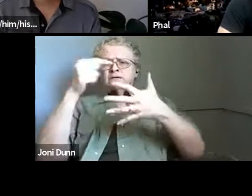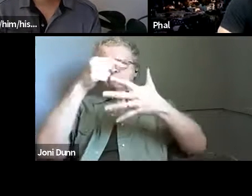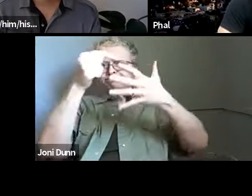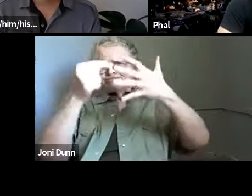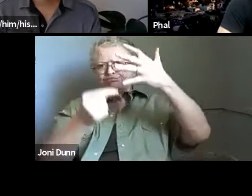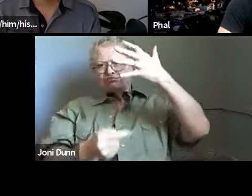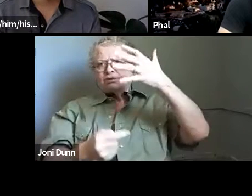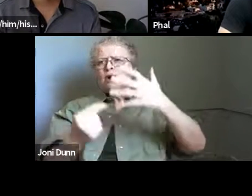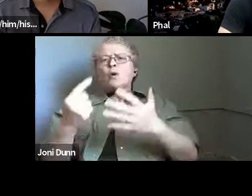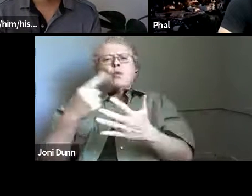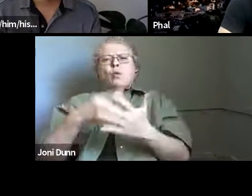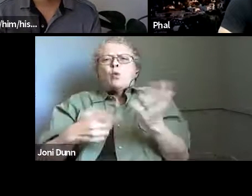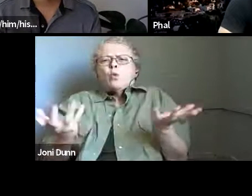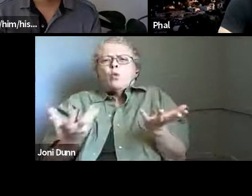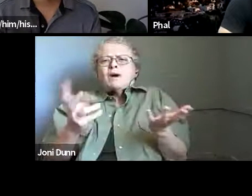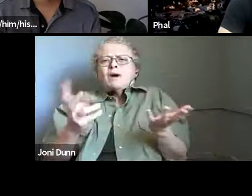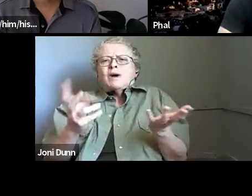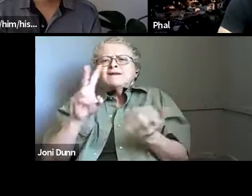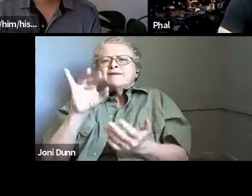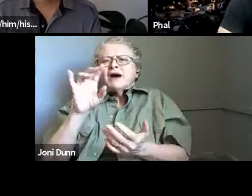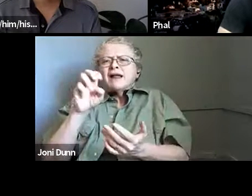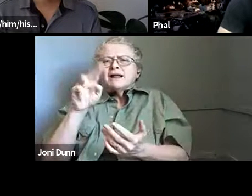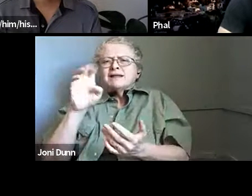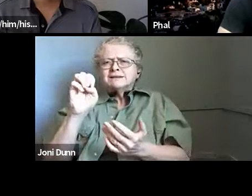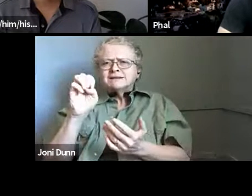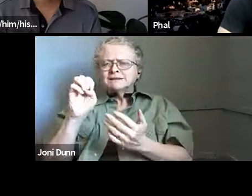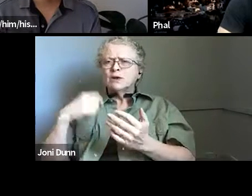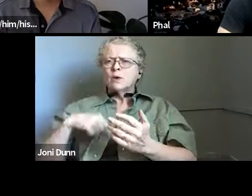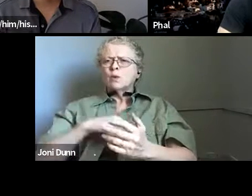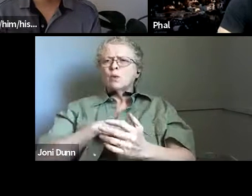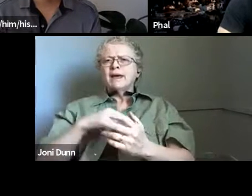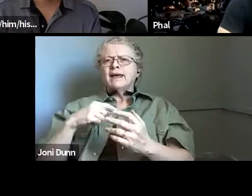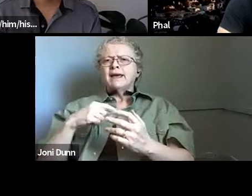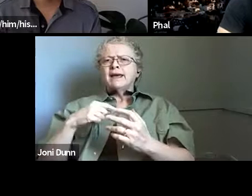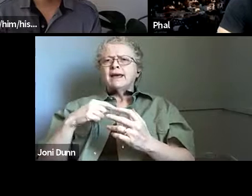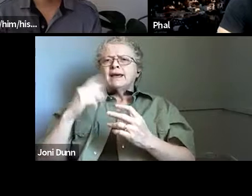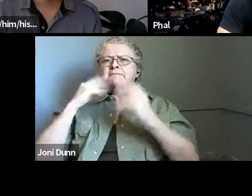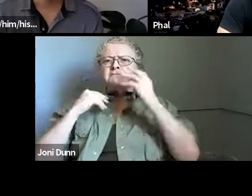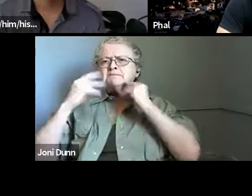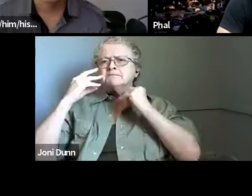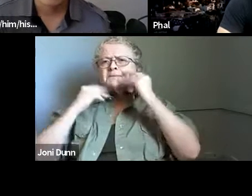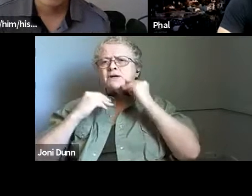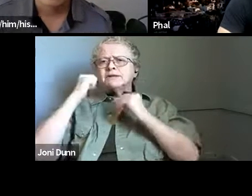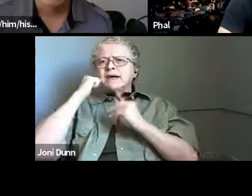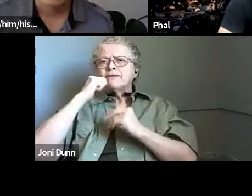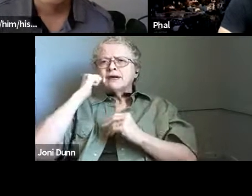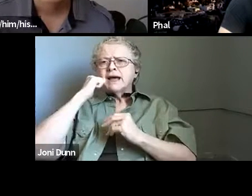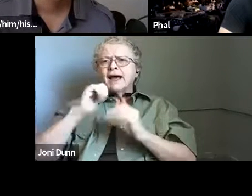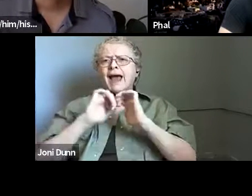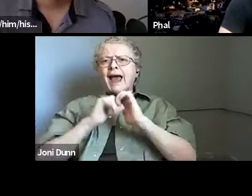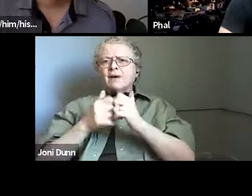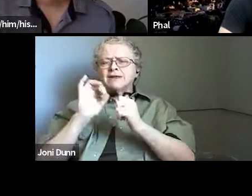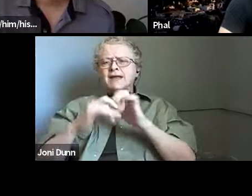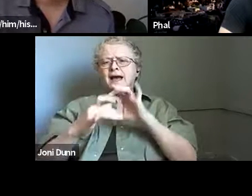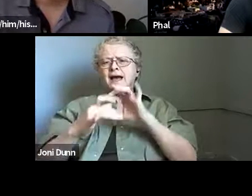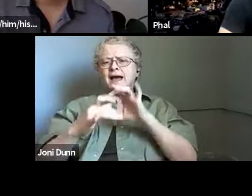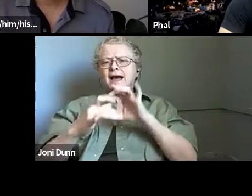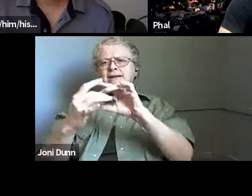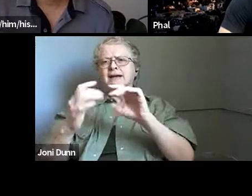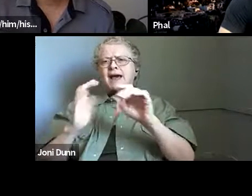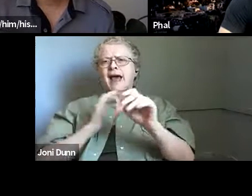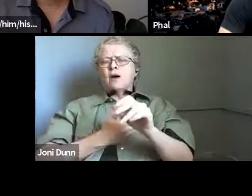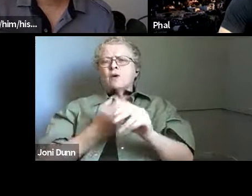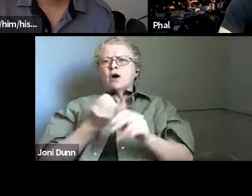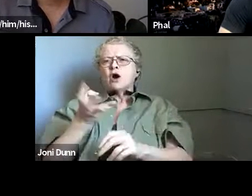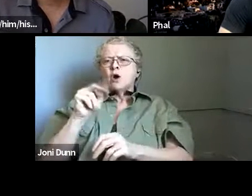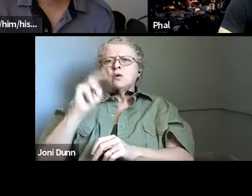and what is like the kinds of violence that we also endure every day, and how does that bring us to a set of politics. For me at that time though, like 10 years